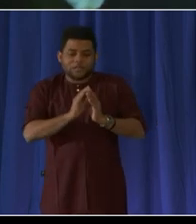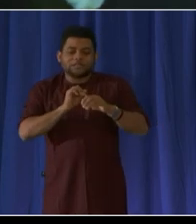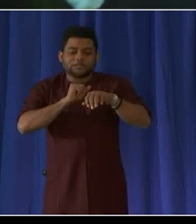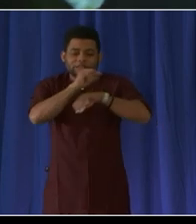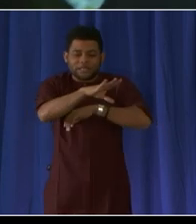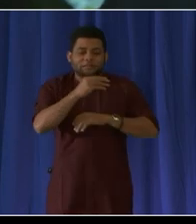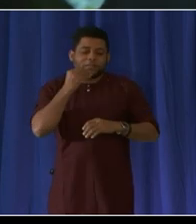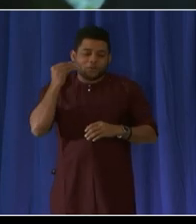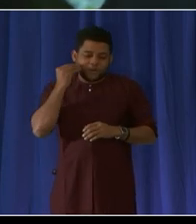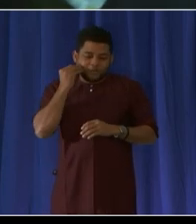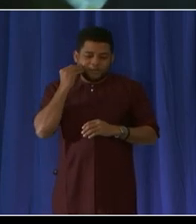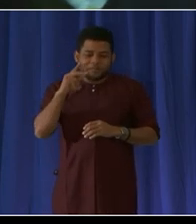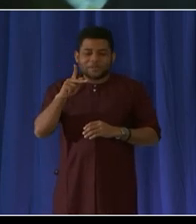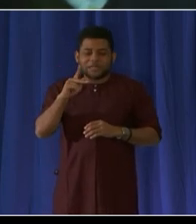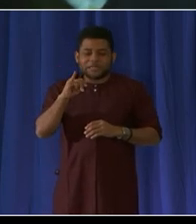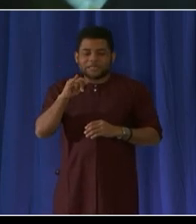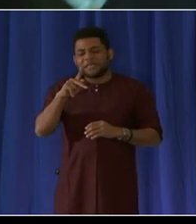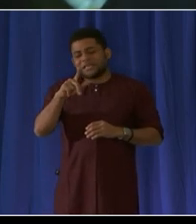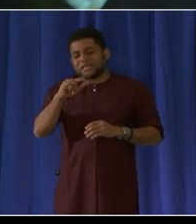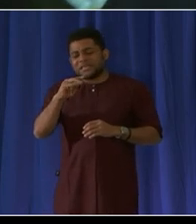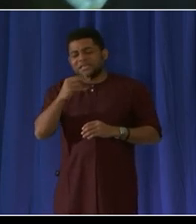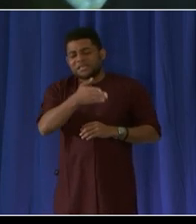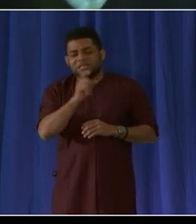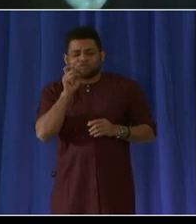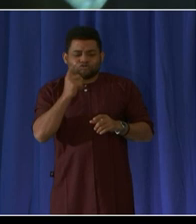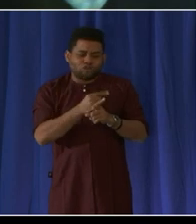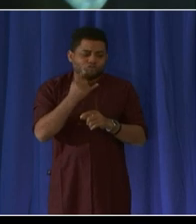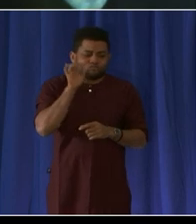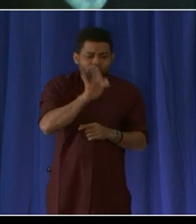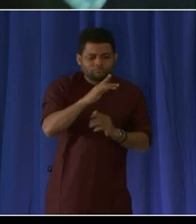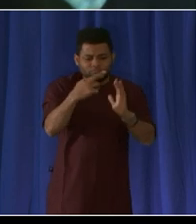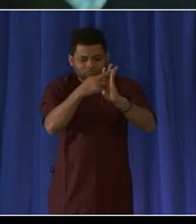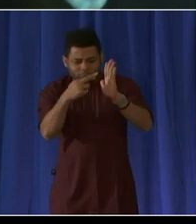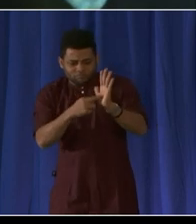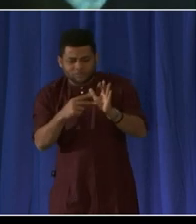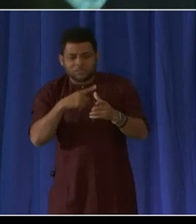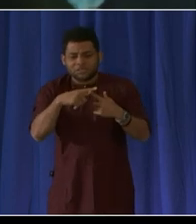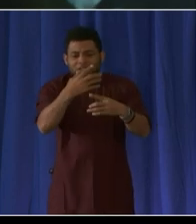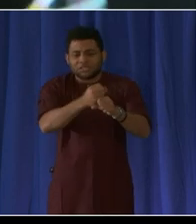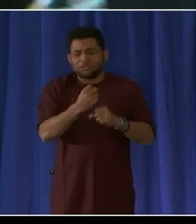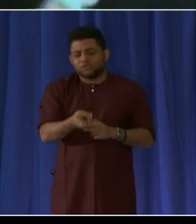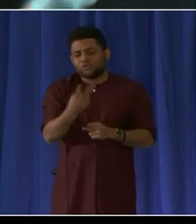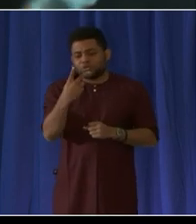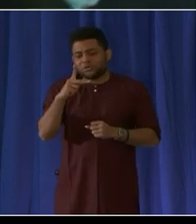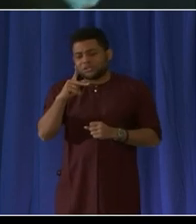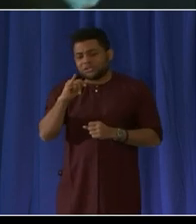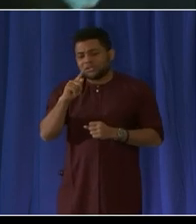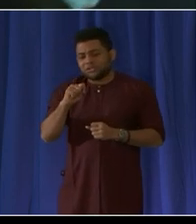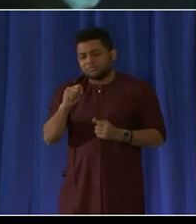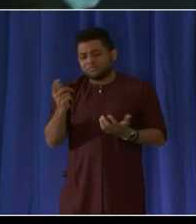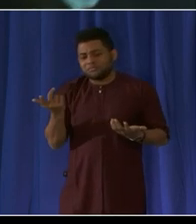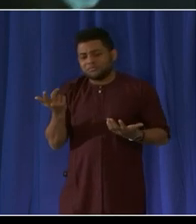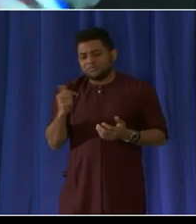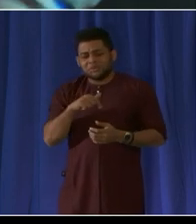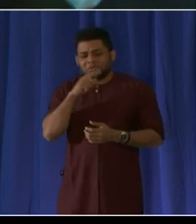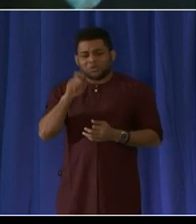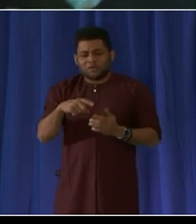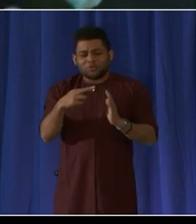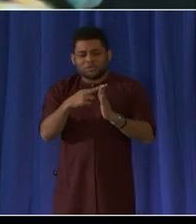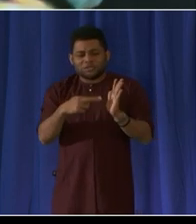on that letter is a link that you're able to click in order to register to receive those 2 kits. You will have to register